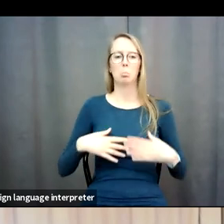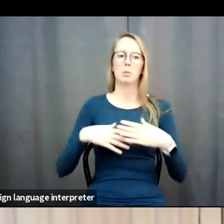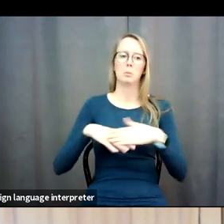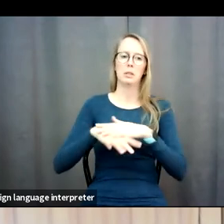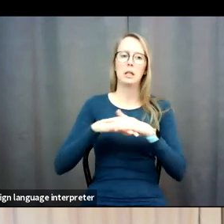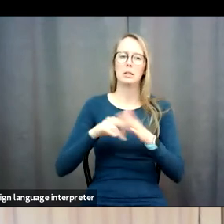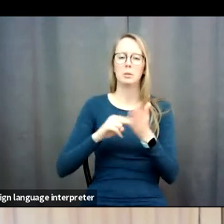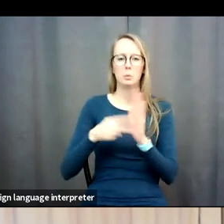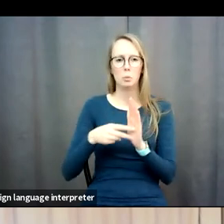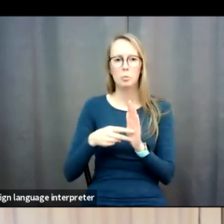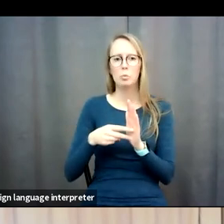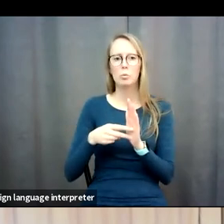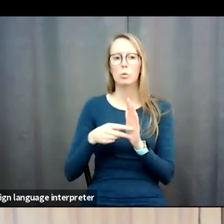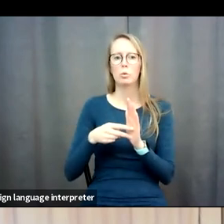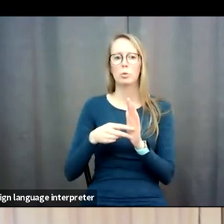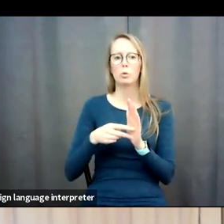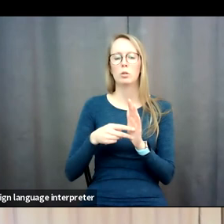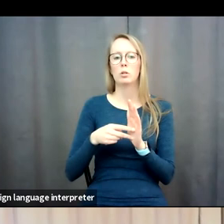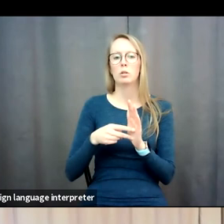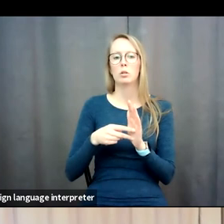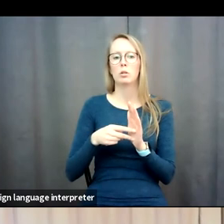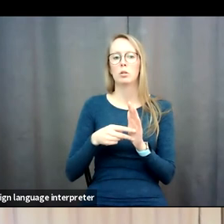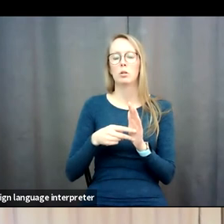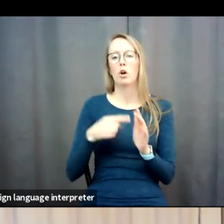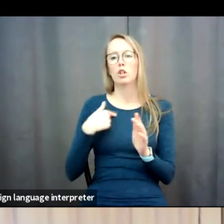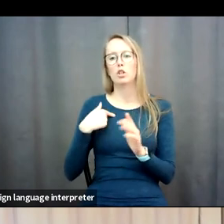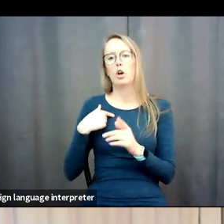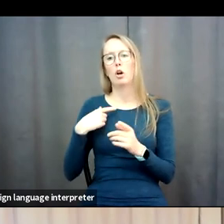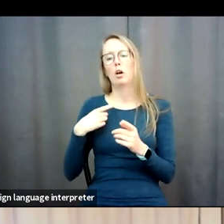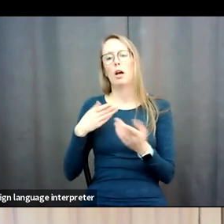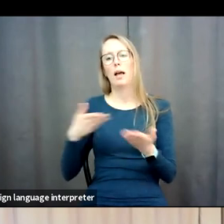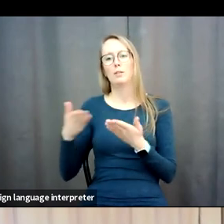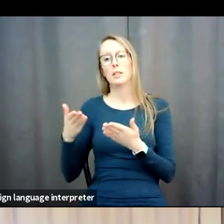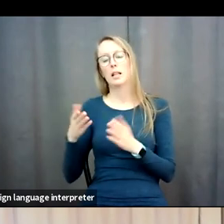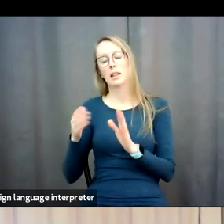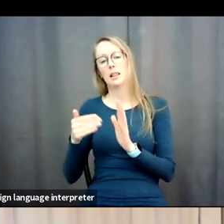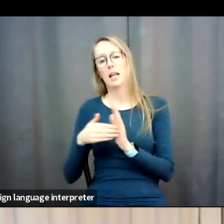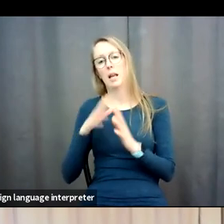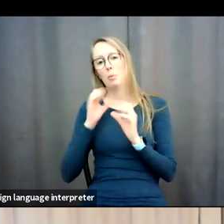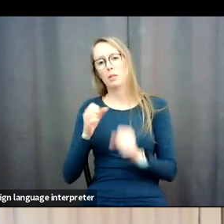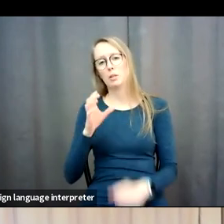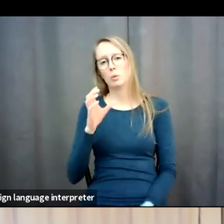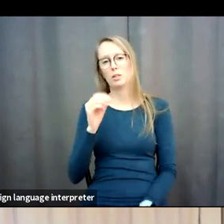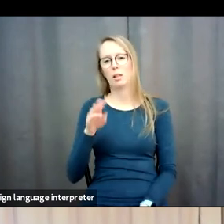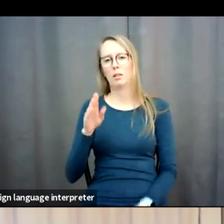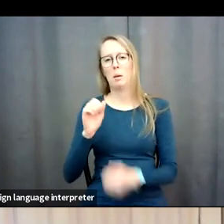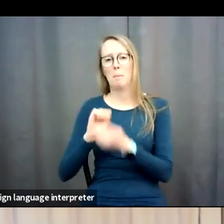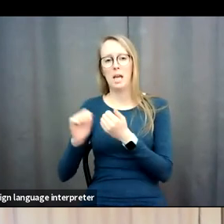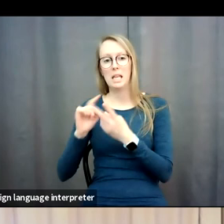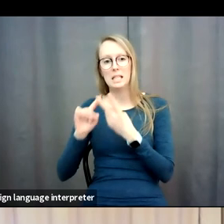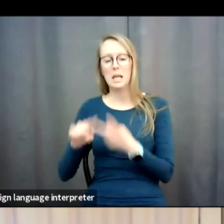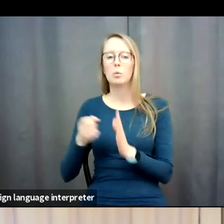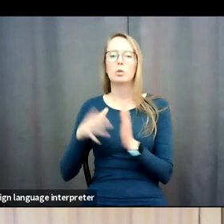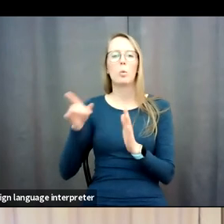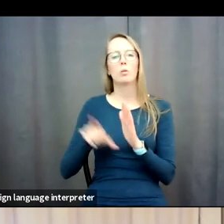was, I referred to Professor Sandberg again, because she was also talking